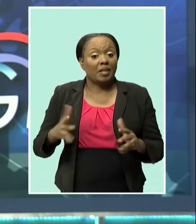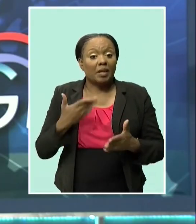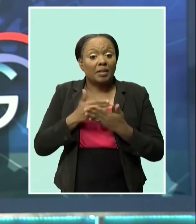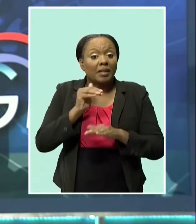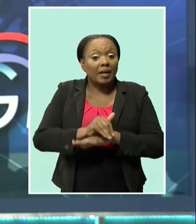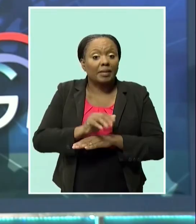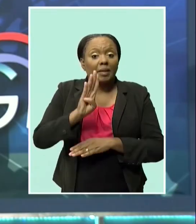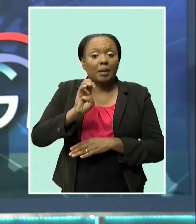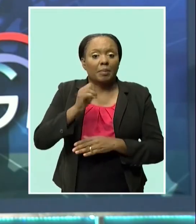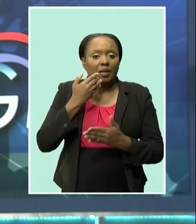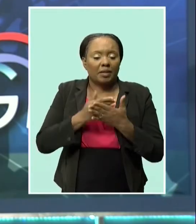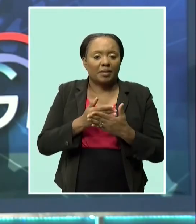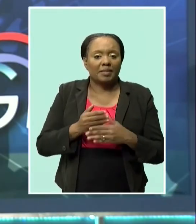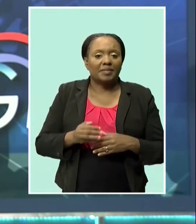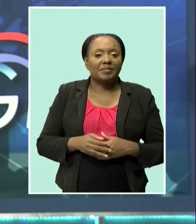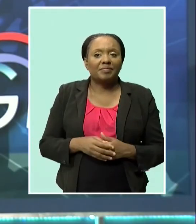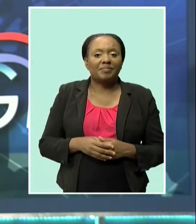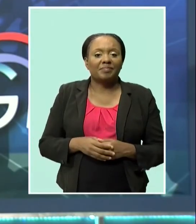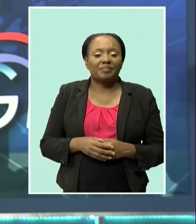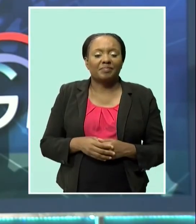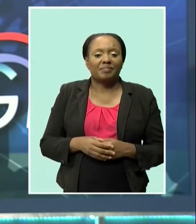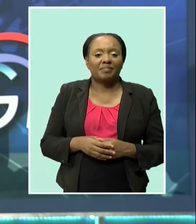news. Good night and be good.